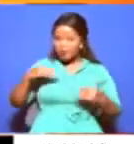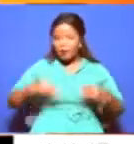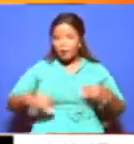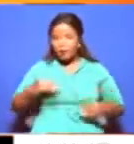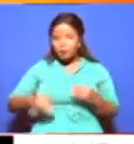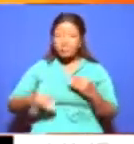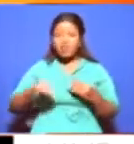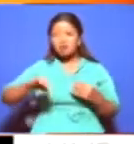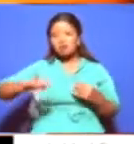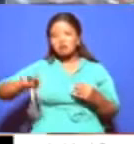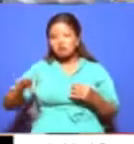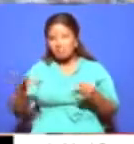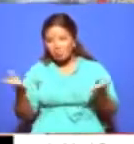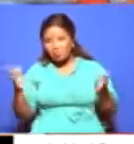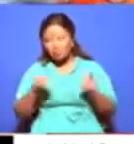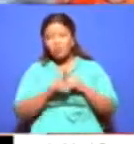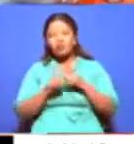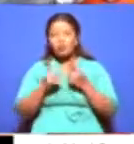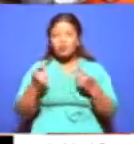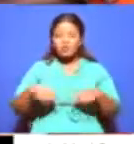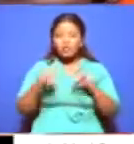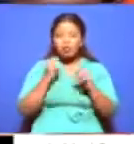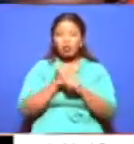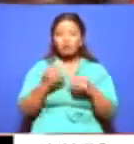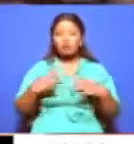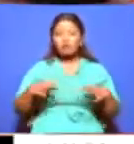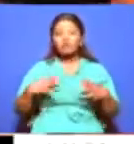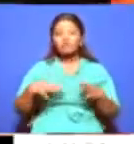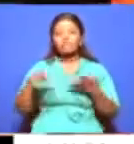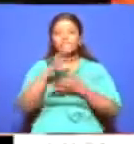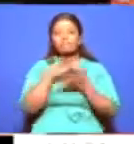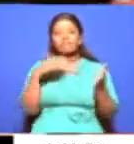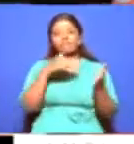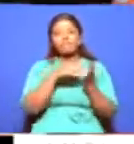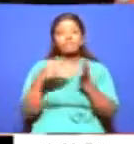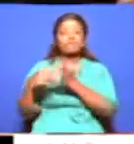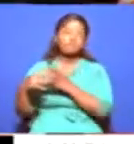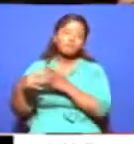wreck the party from within. Beatrice Gatonyang Etich, Lunchtime News.